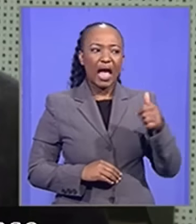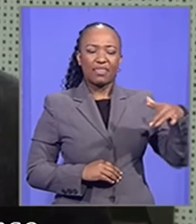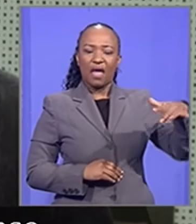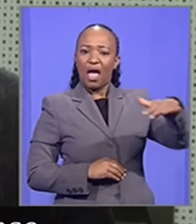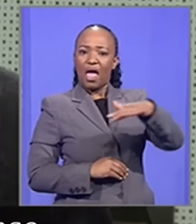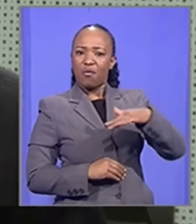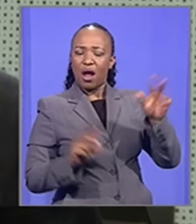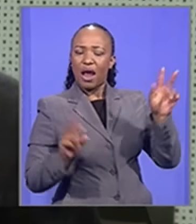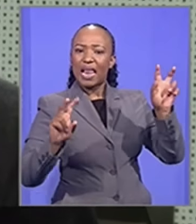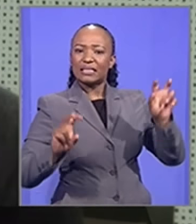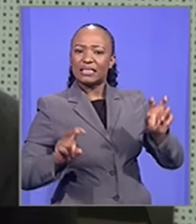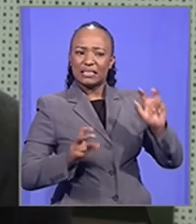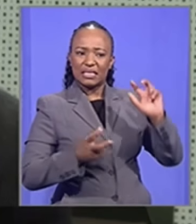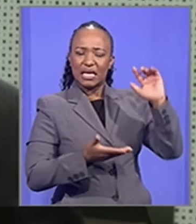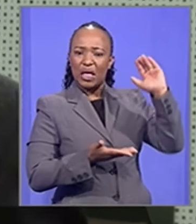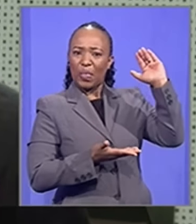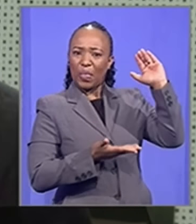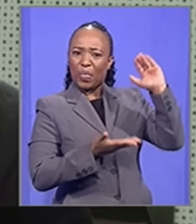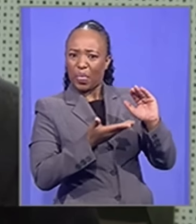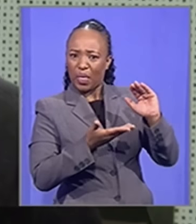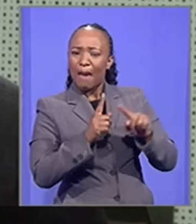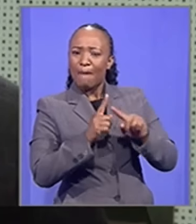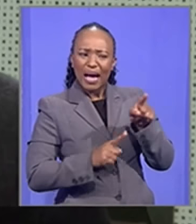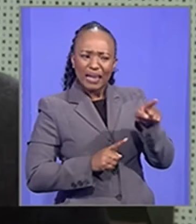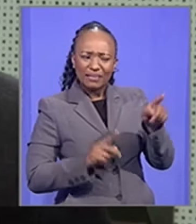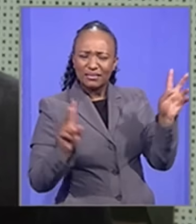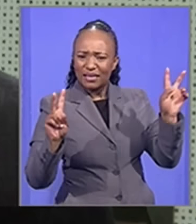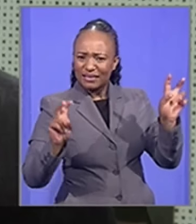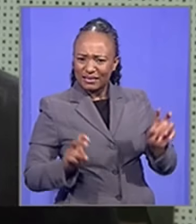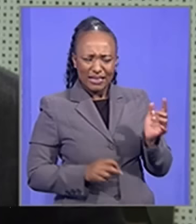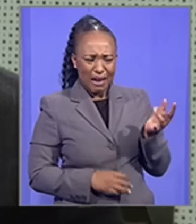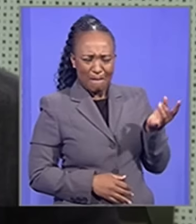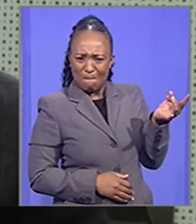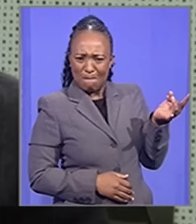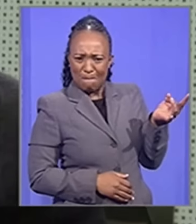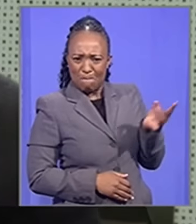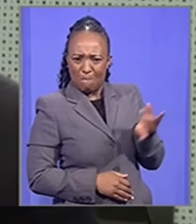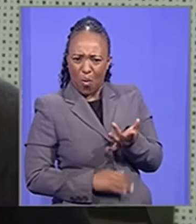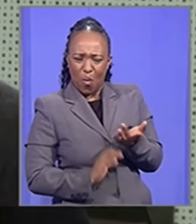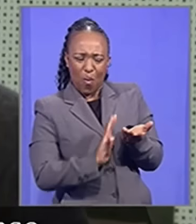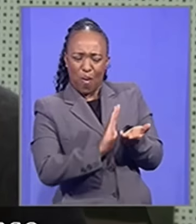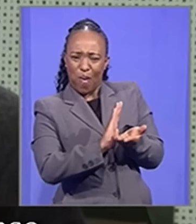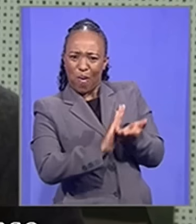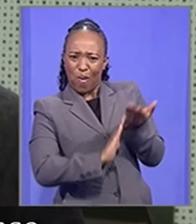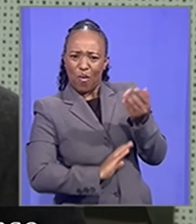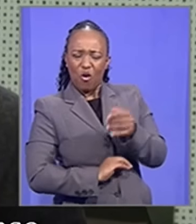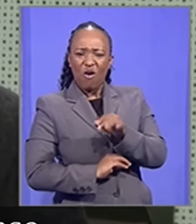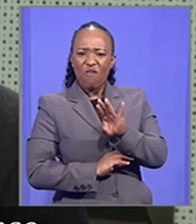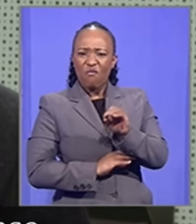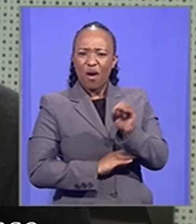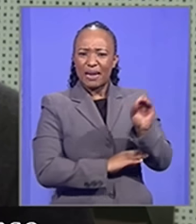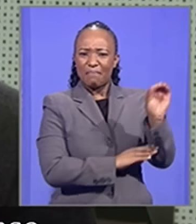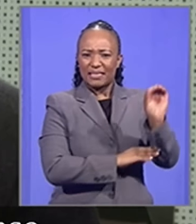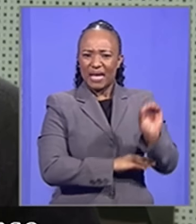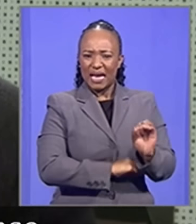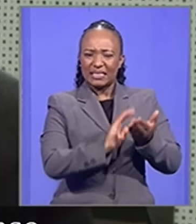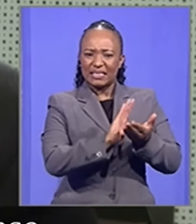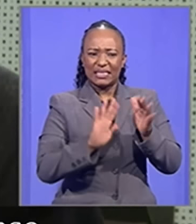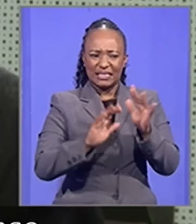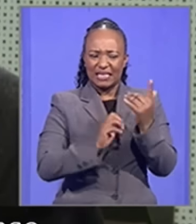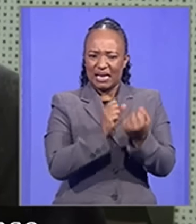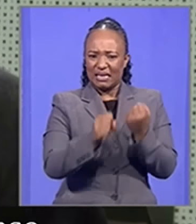load reduction, electricity is just unaffordable. It's gone through the roof. Over 400% increase in the past 10